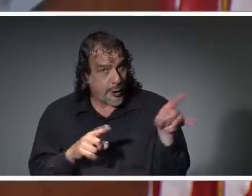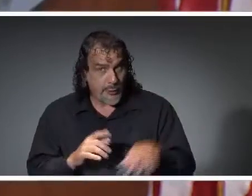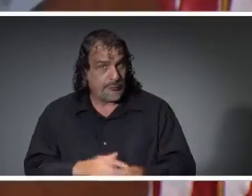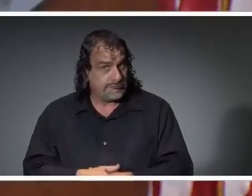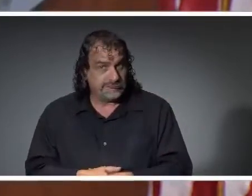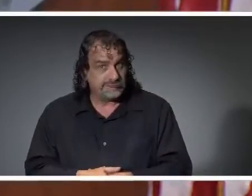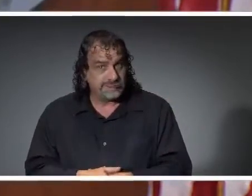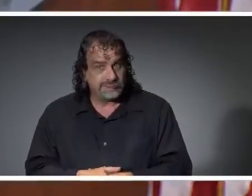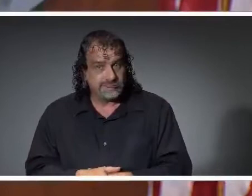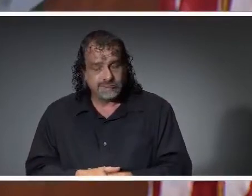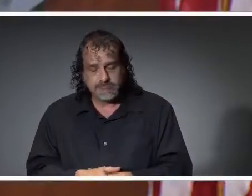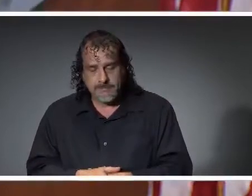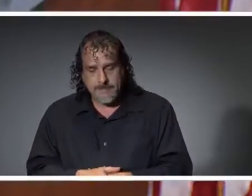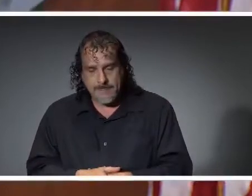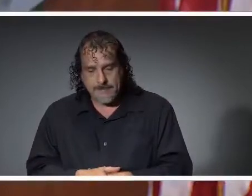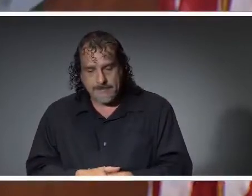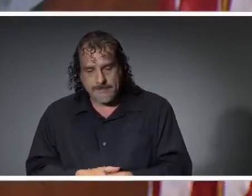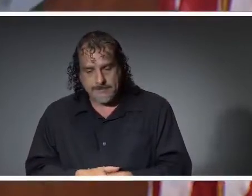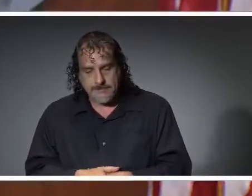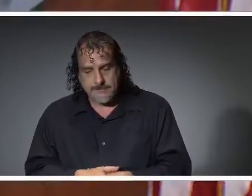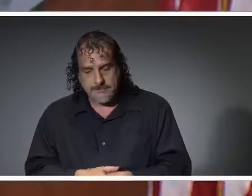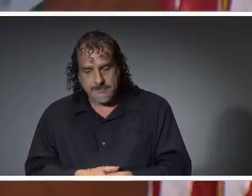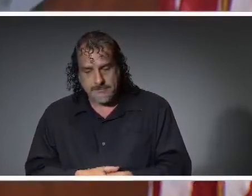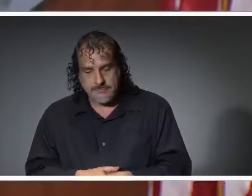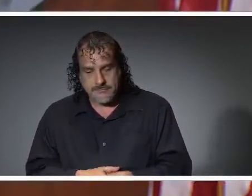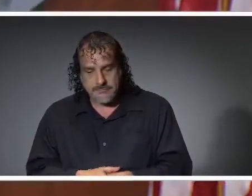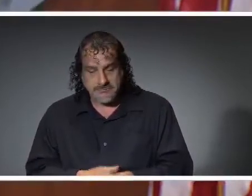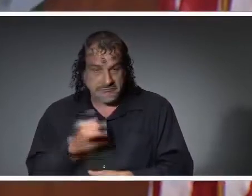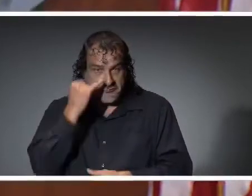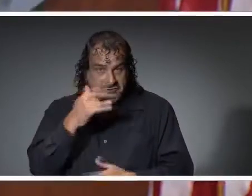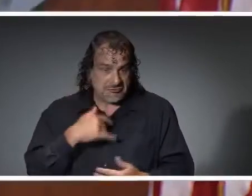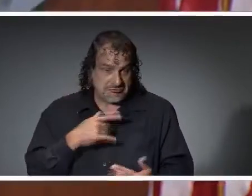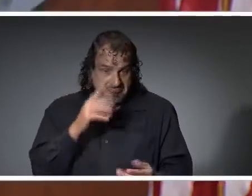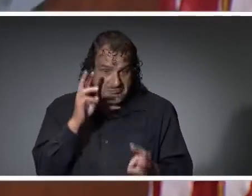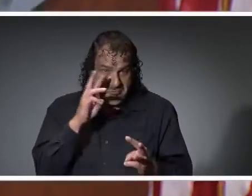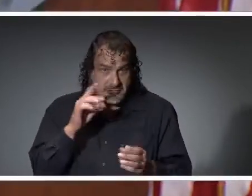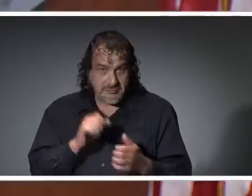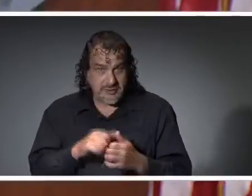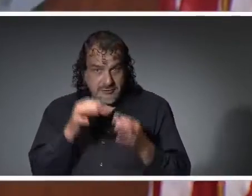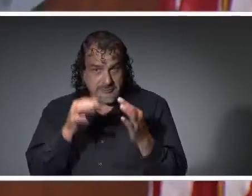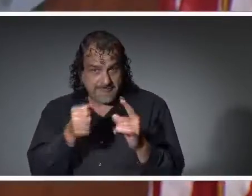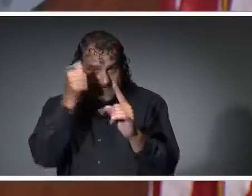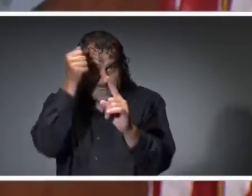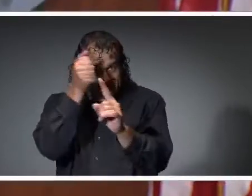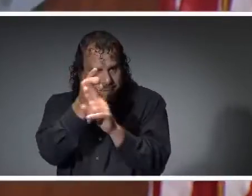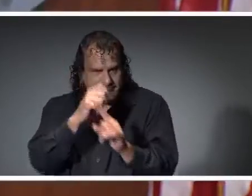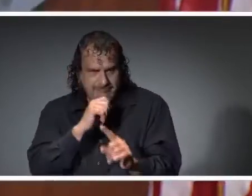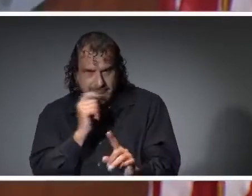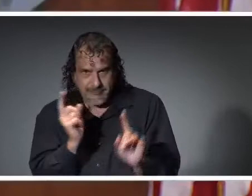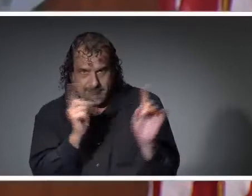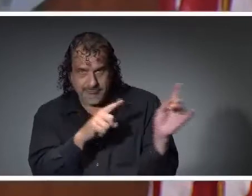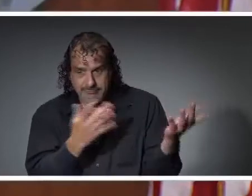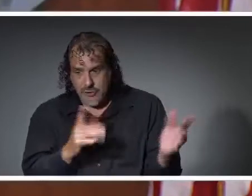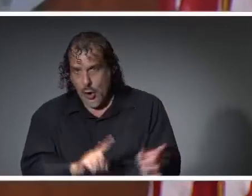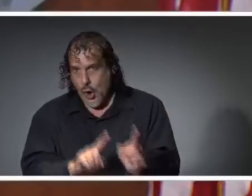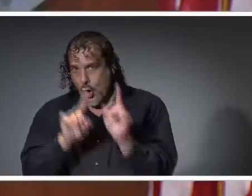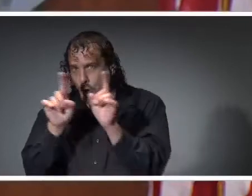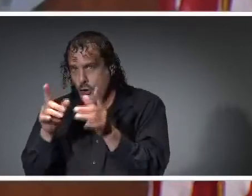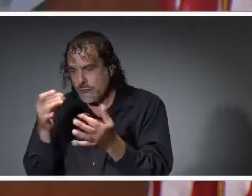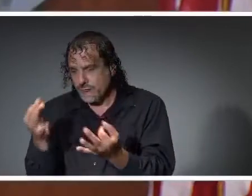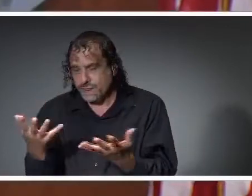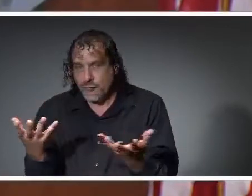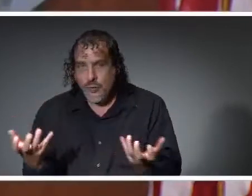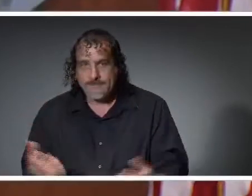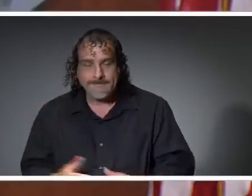attend. Or if you are concerned or if you are scared, then you get to make a personal choice to not